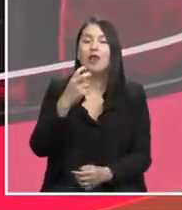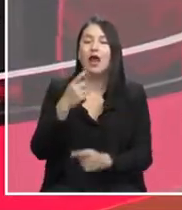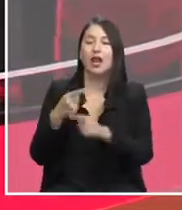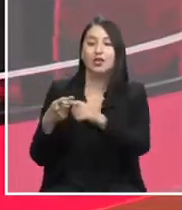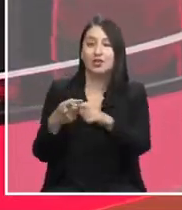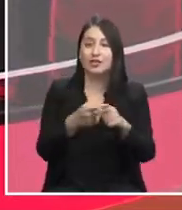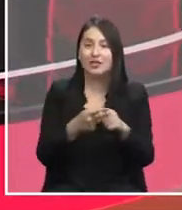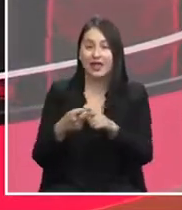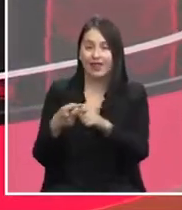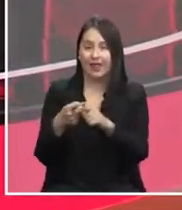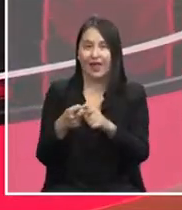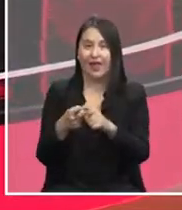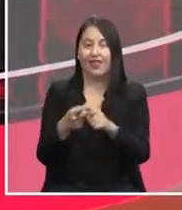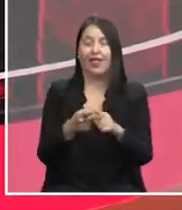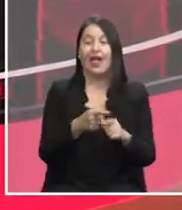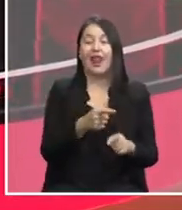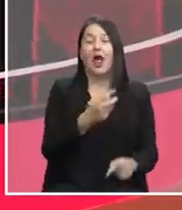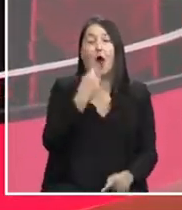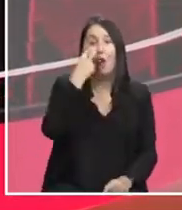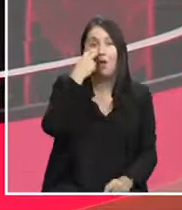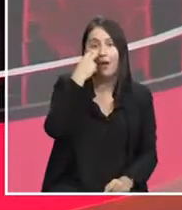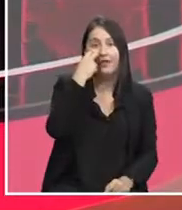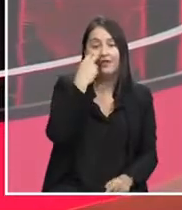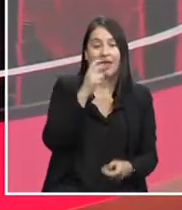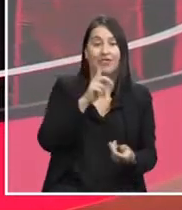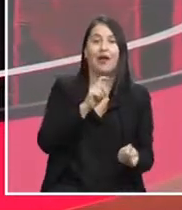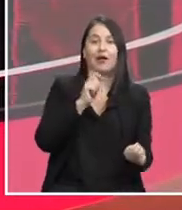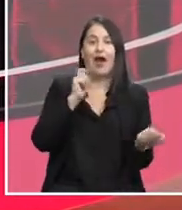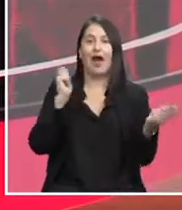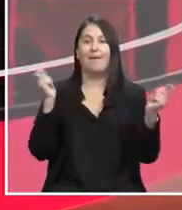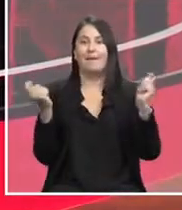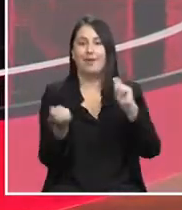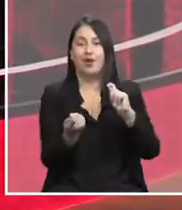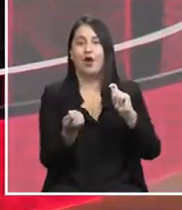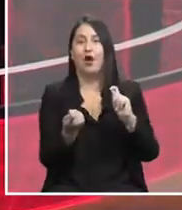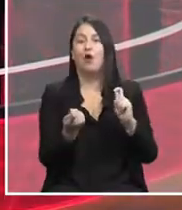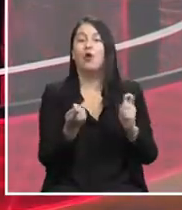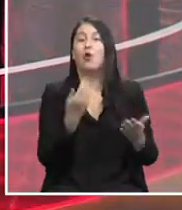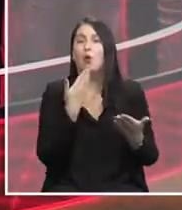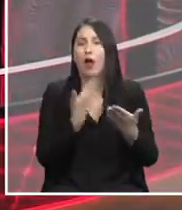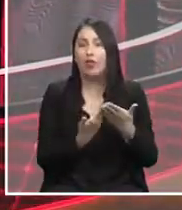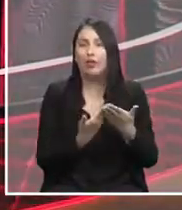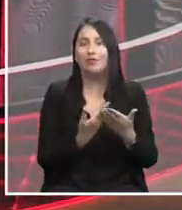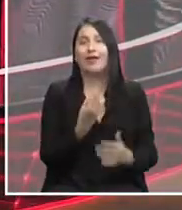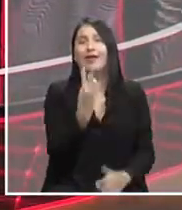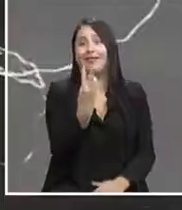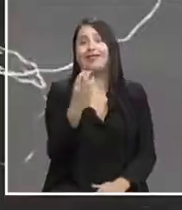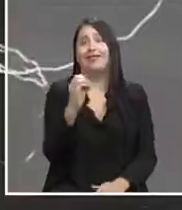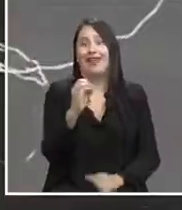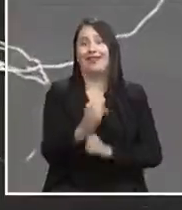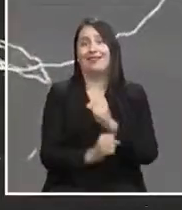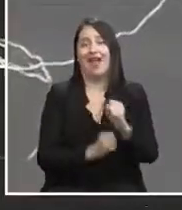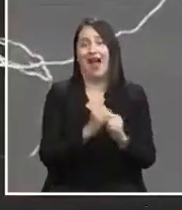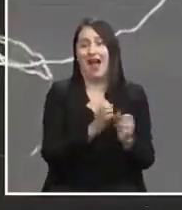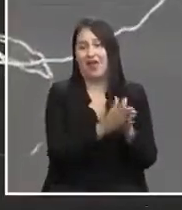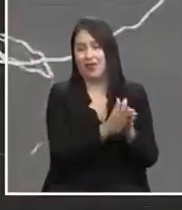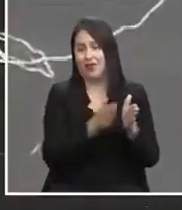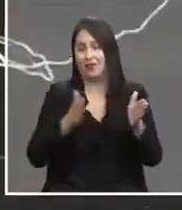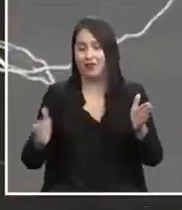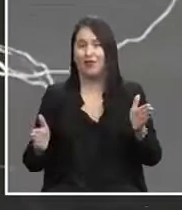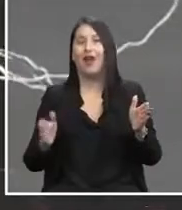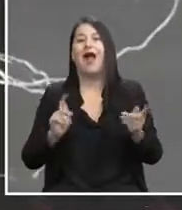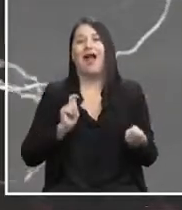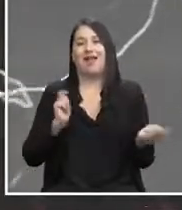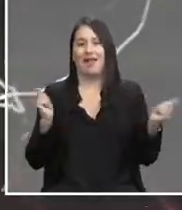years. And we did not realize it, and we still do not realize it. But cyber is that new